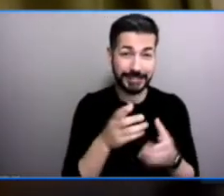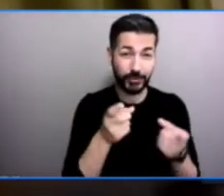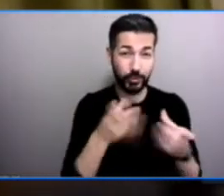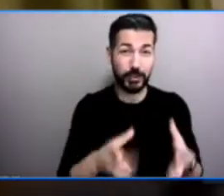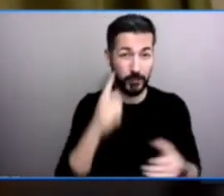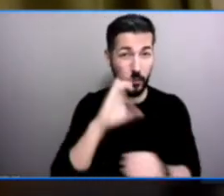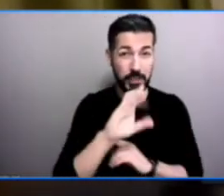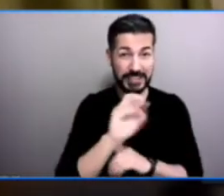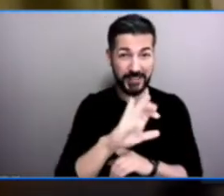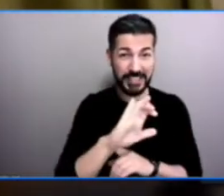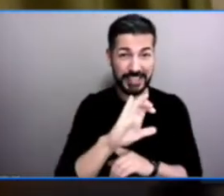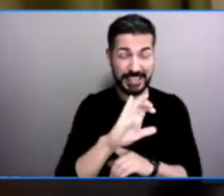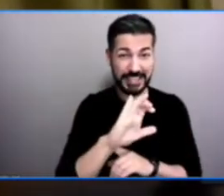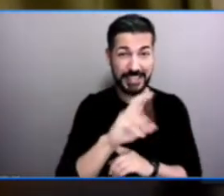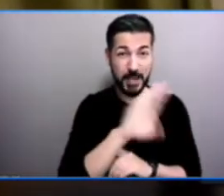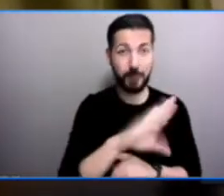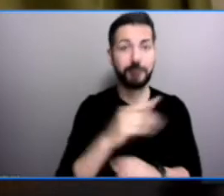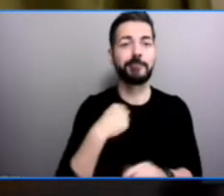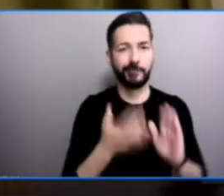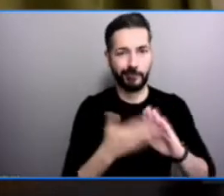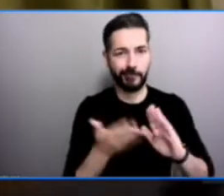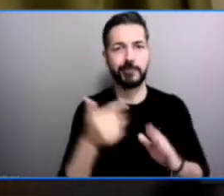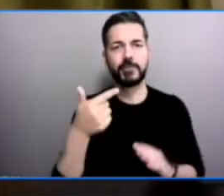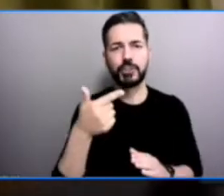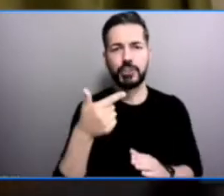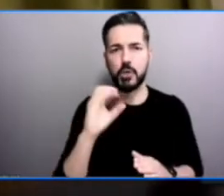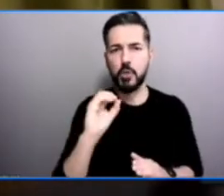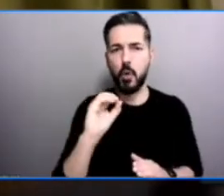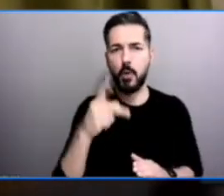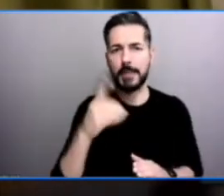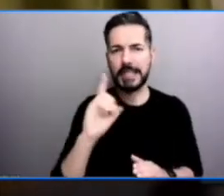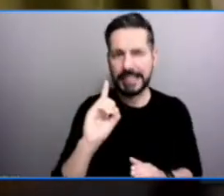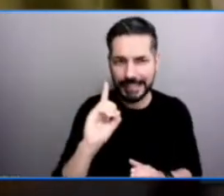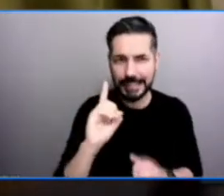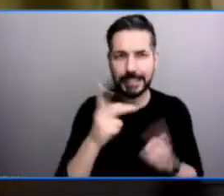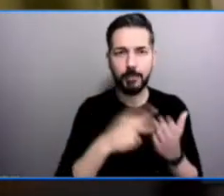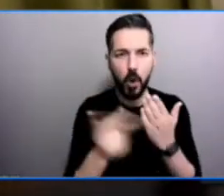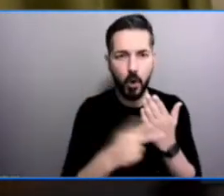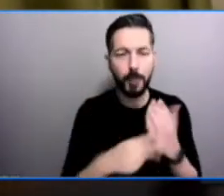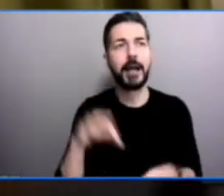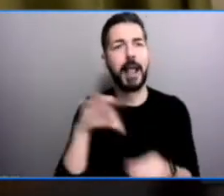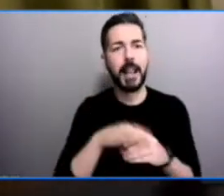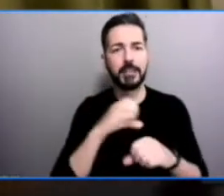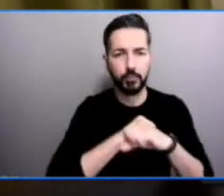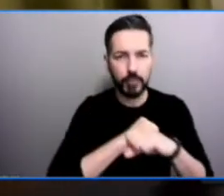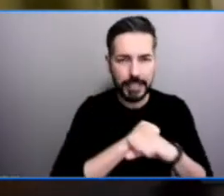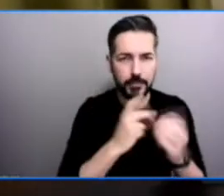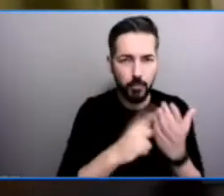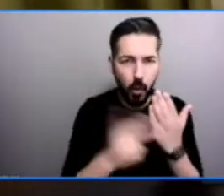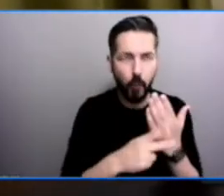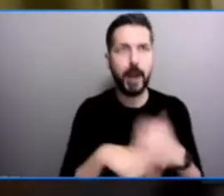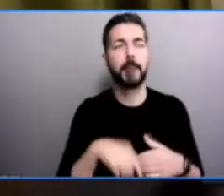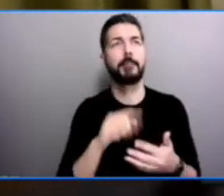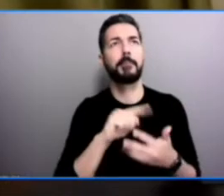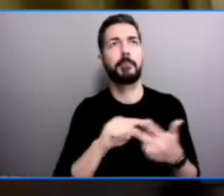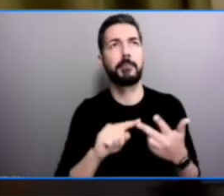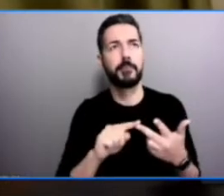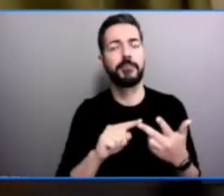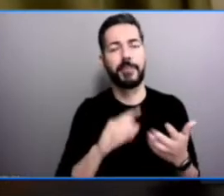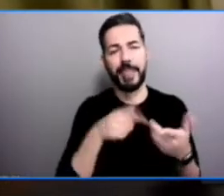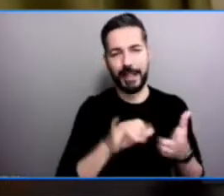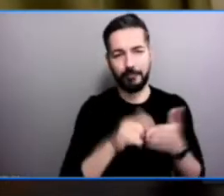Schools. Hi, everyone. I'm Aubrey Mancuso. I'm the executive director at Voices for Children, and we helped